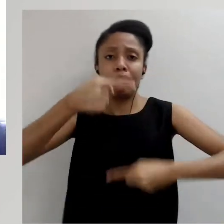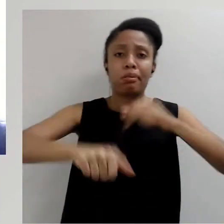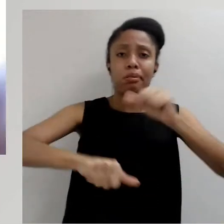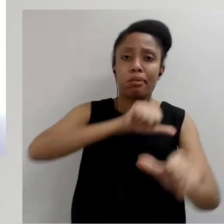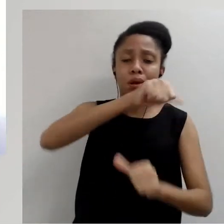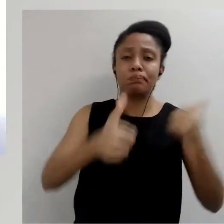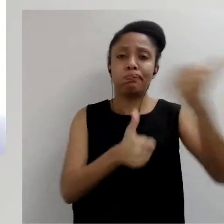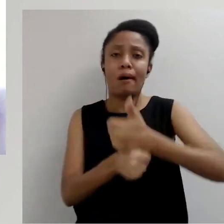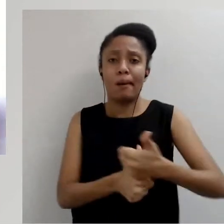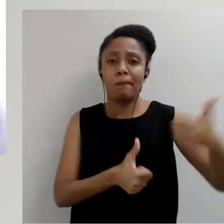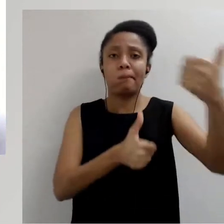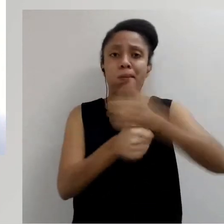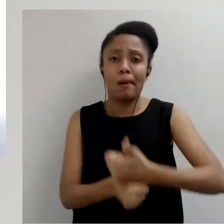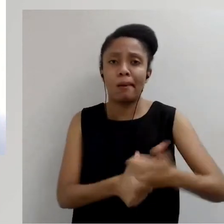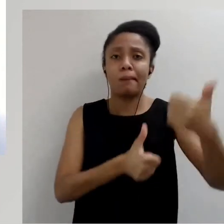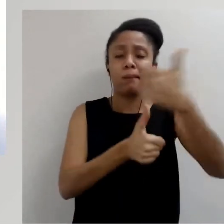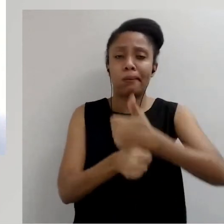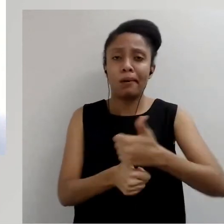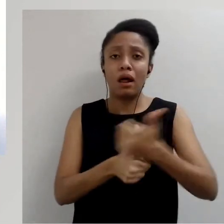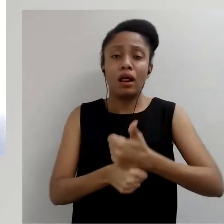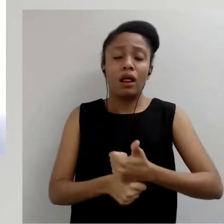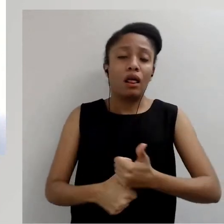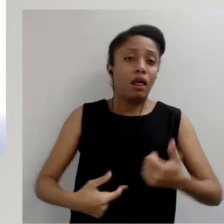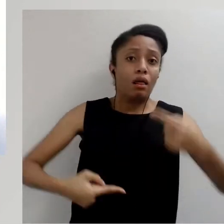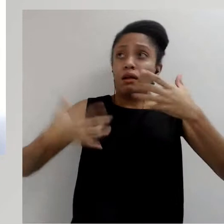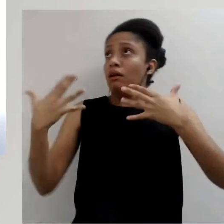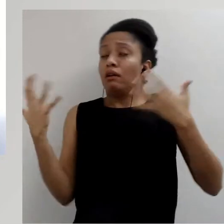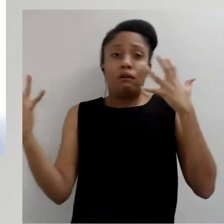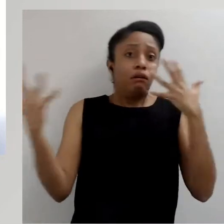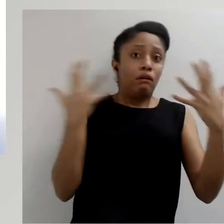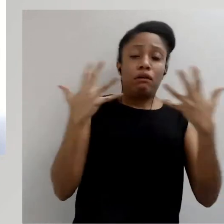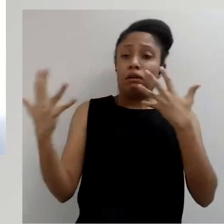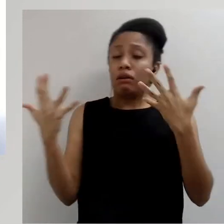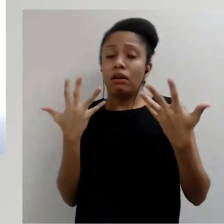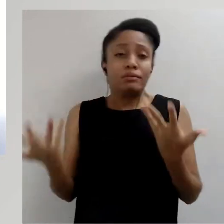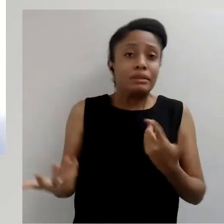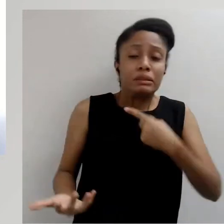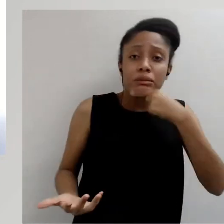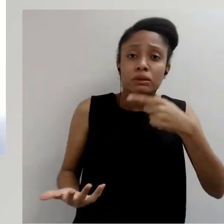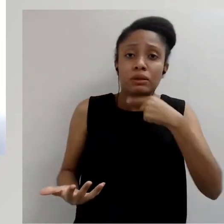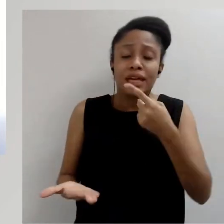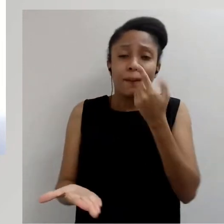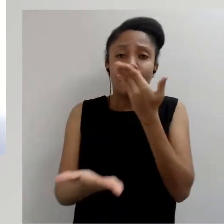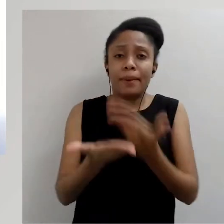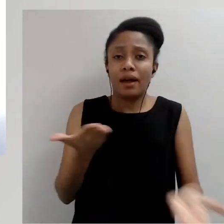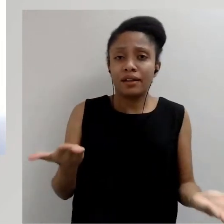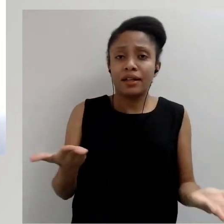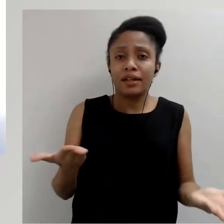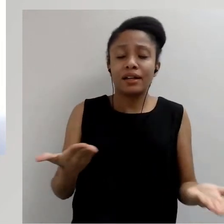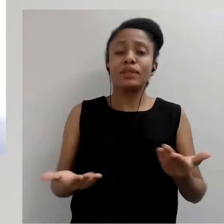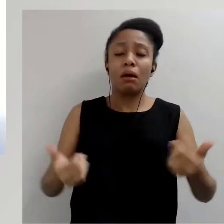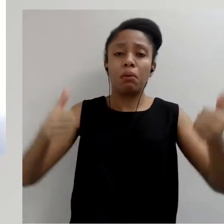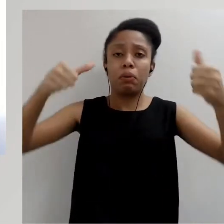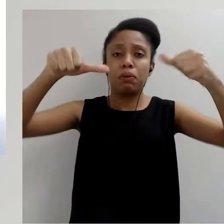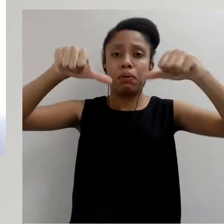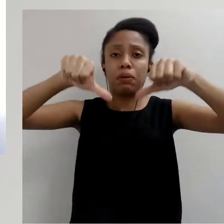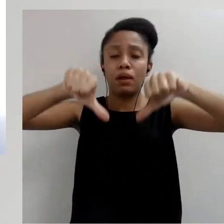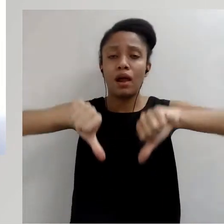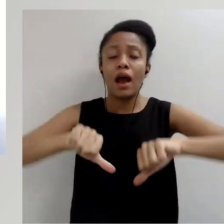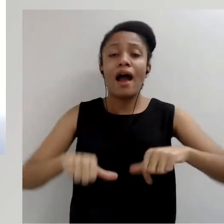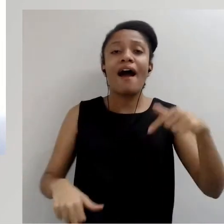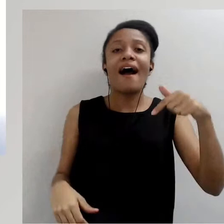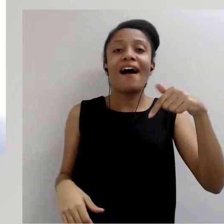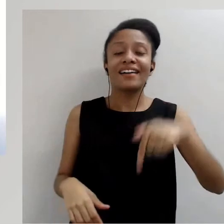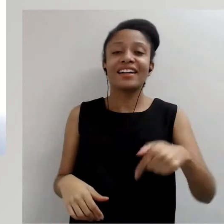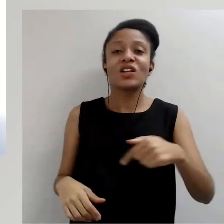president fights because one president comes, the other goes, and so on, and we couldn't deal with all the reforms, and things